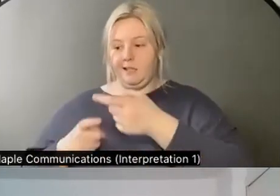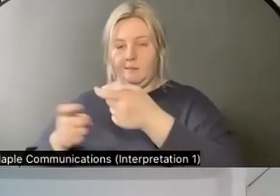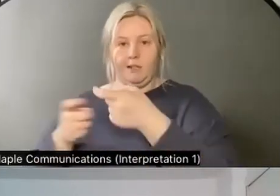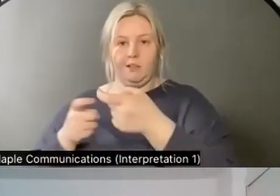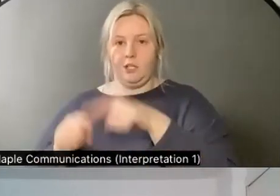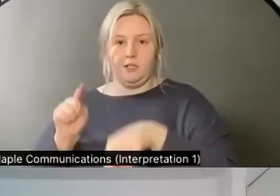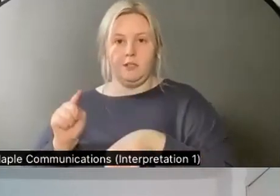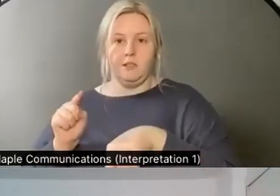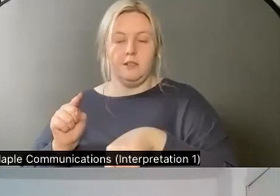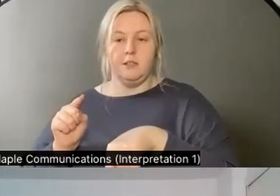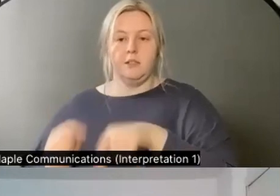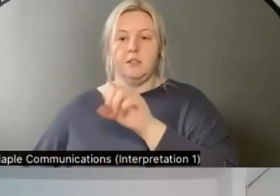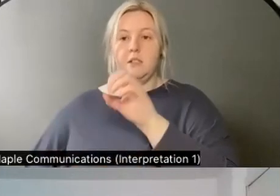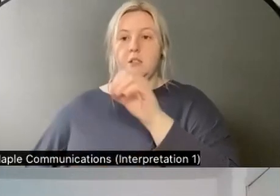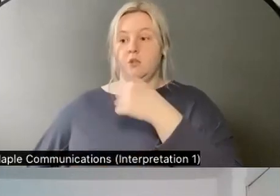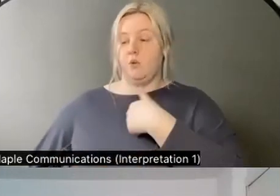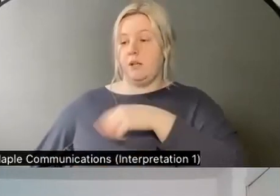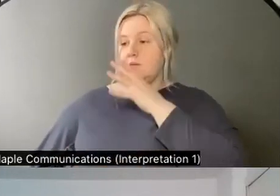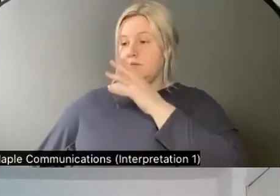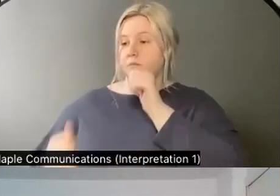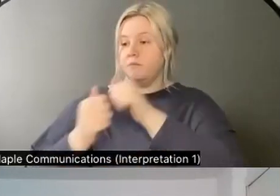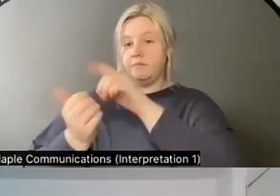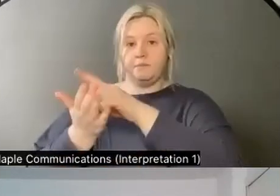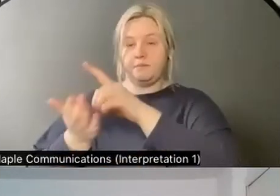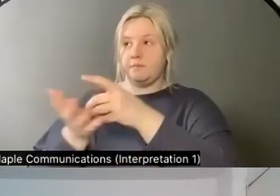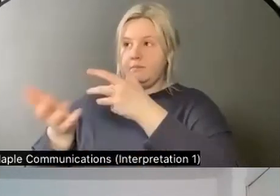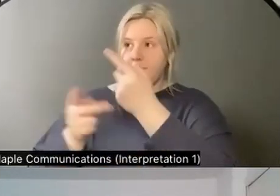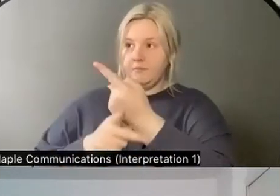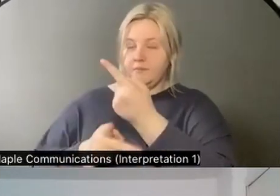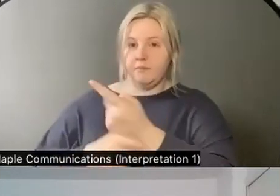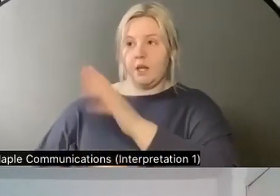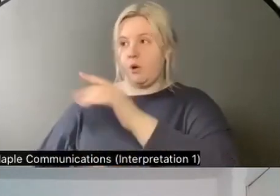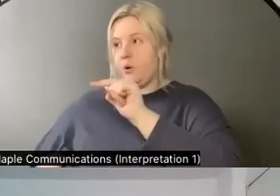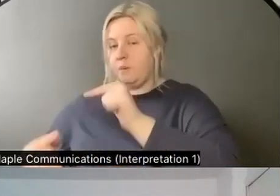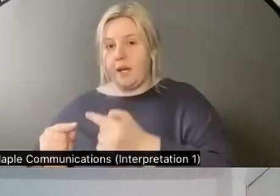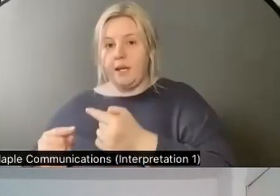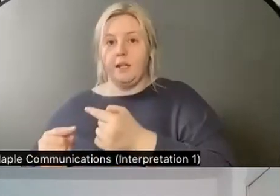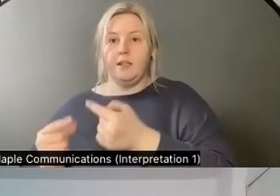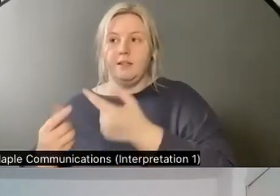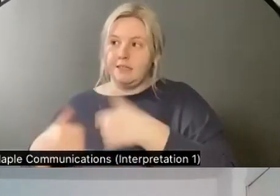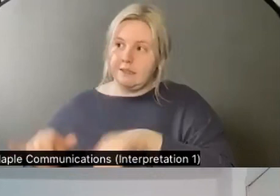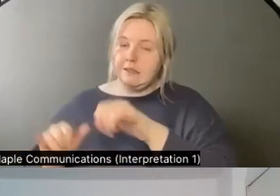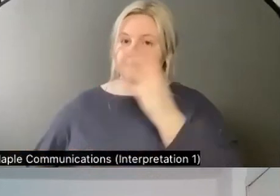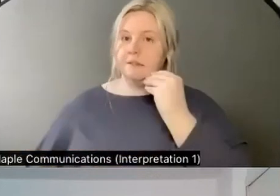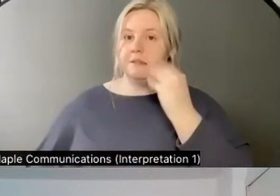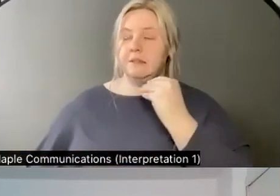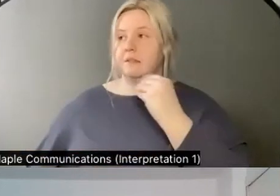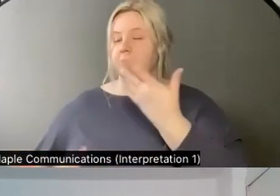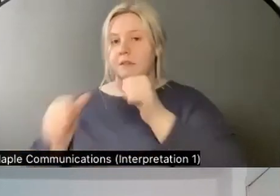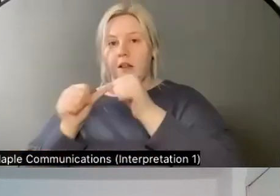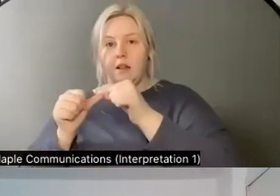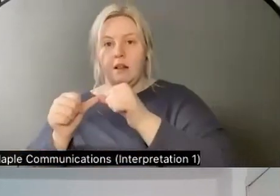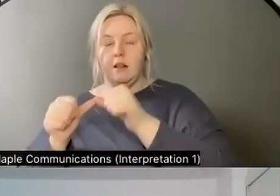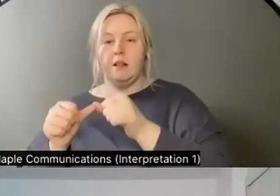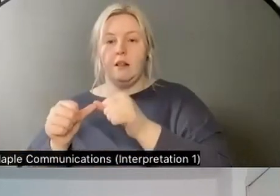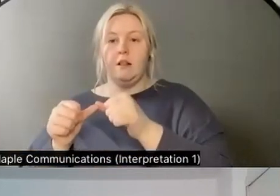And so when I talked to the physician about the fact that her pain wasn't being well managed because she has ongoing complex